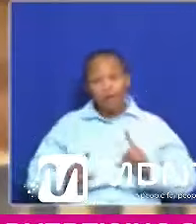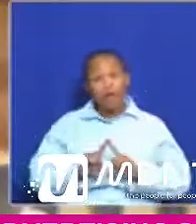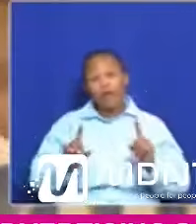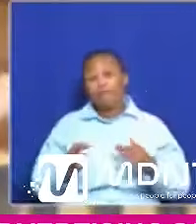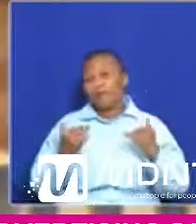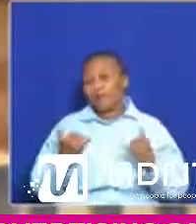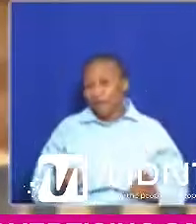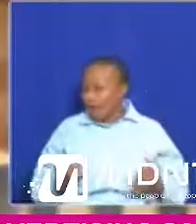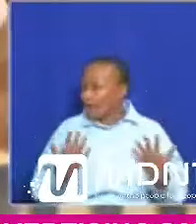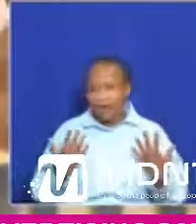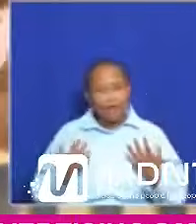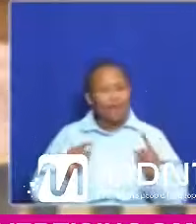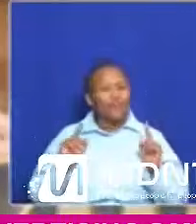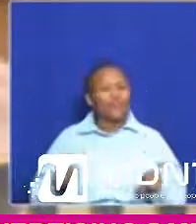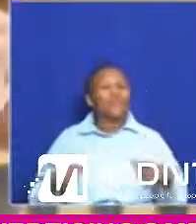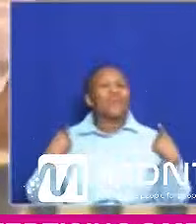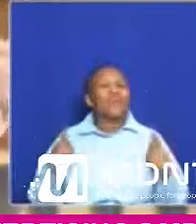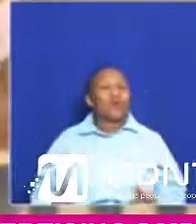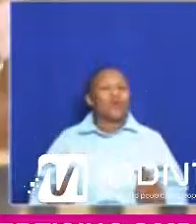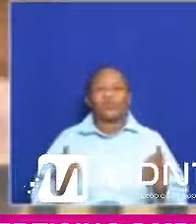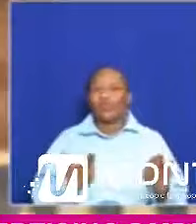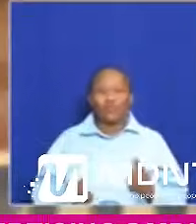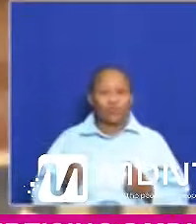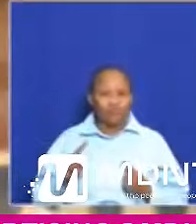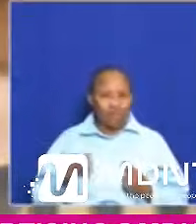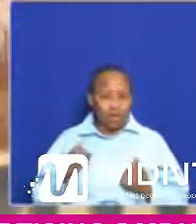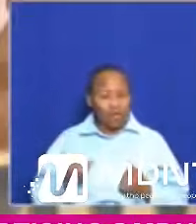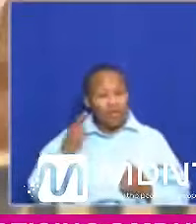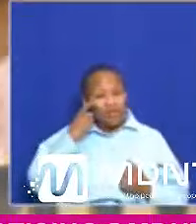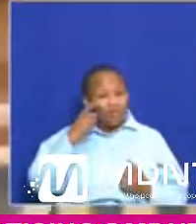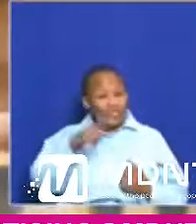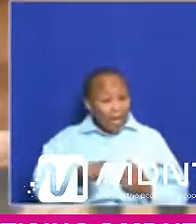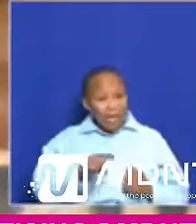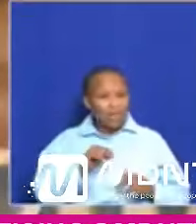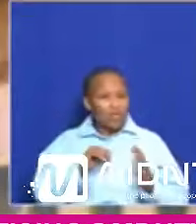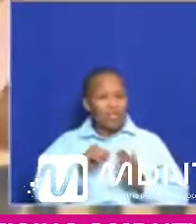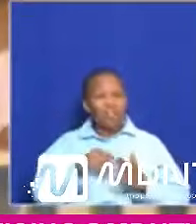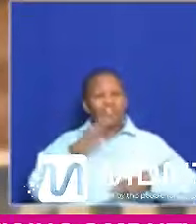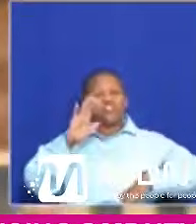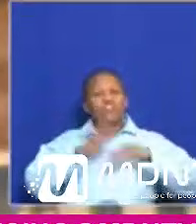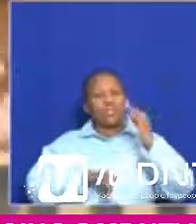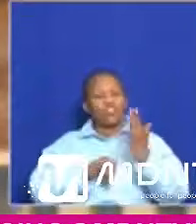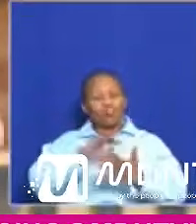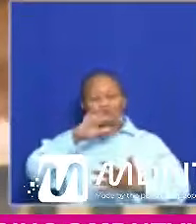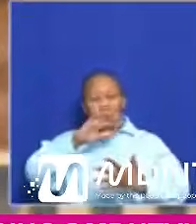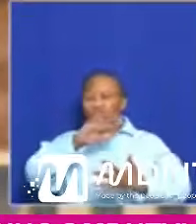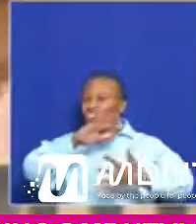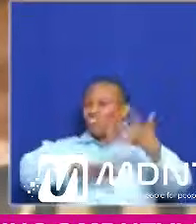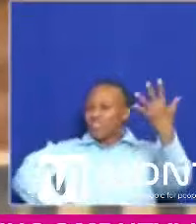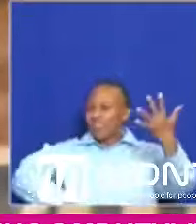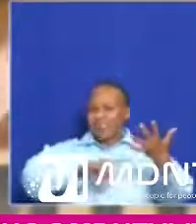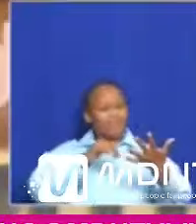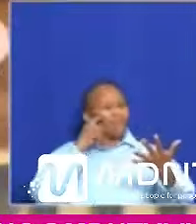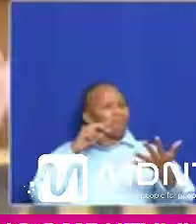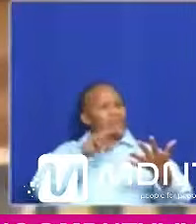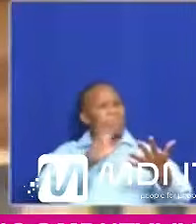ascertain by looking at an indictment or at a charge sheet. Those are issues, legal